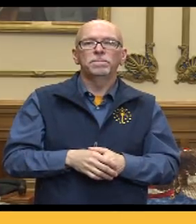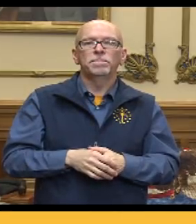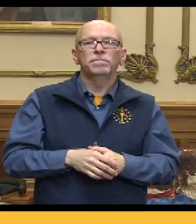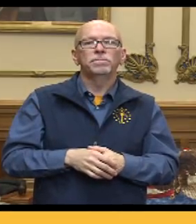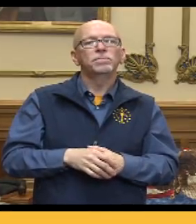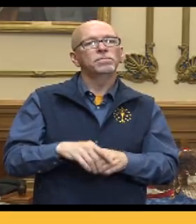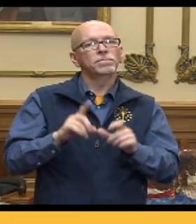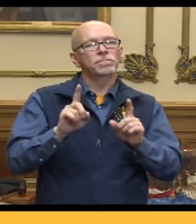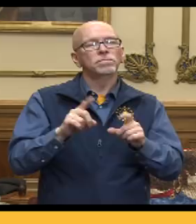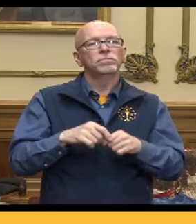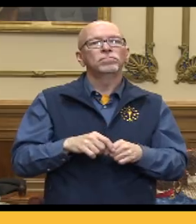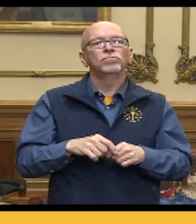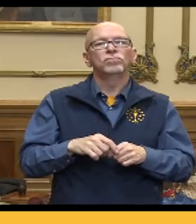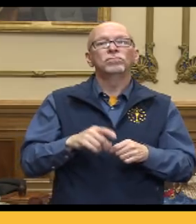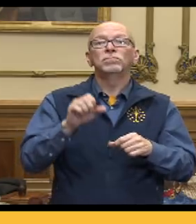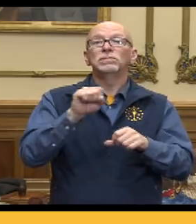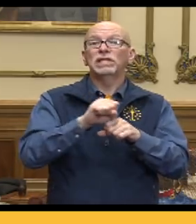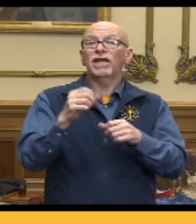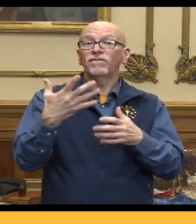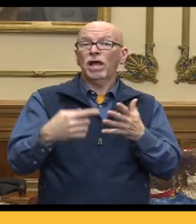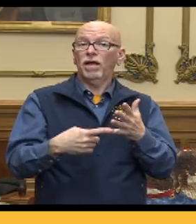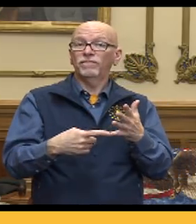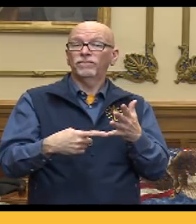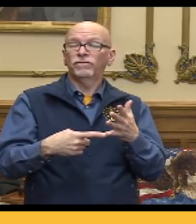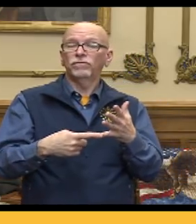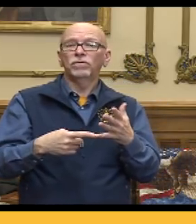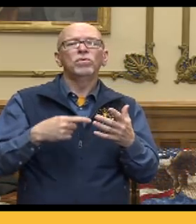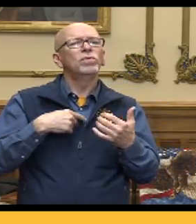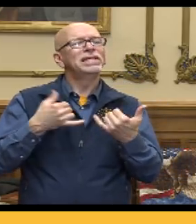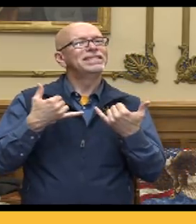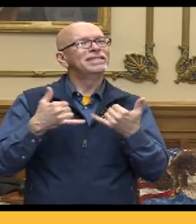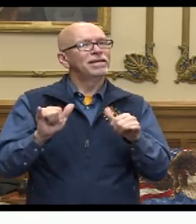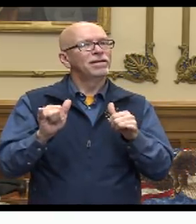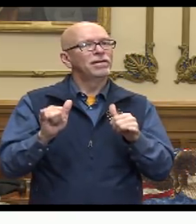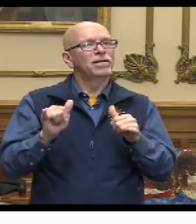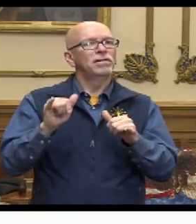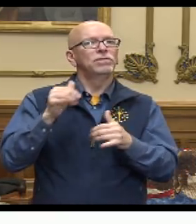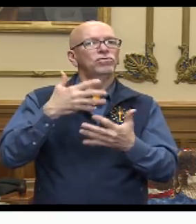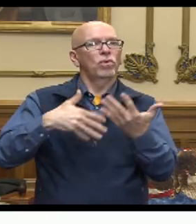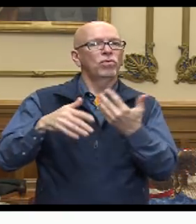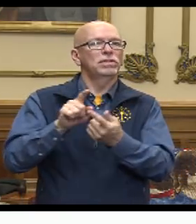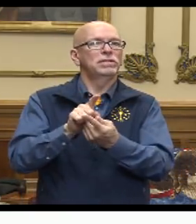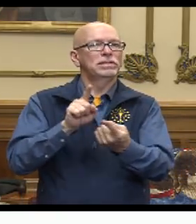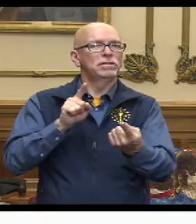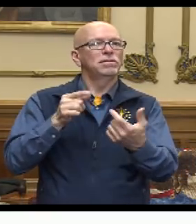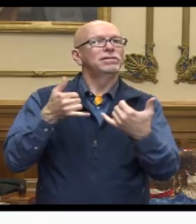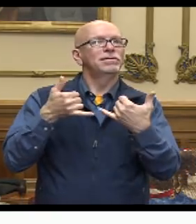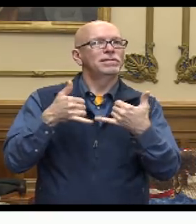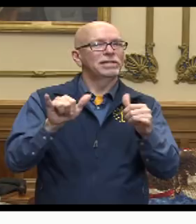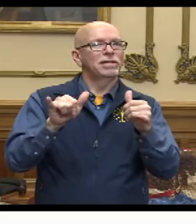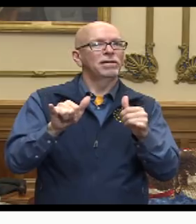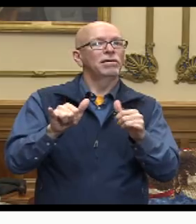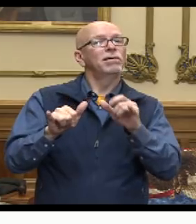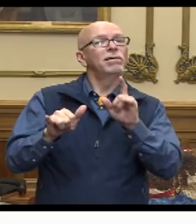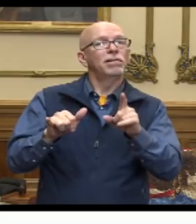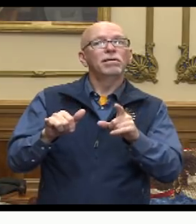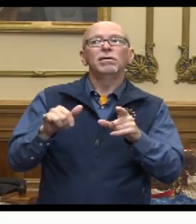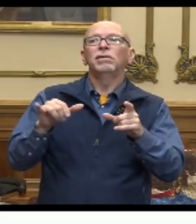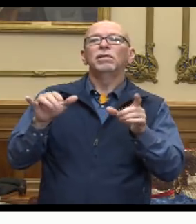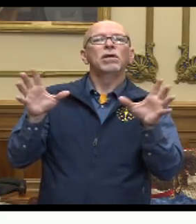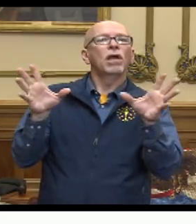Now, even in stage 5, we will continue to do social distancing, but